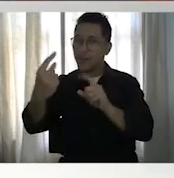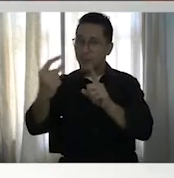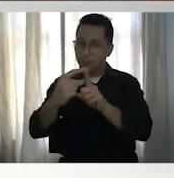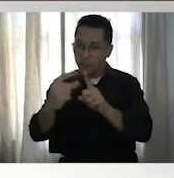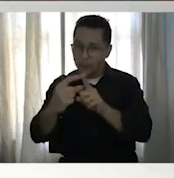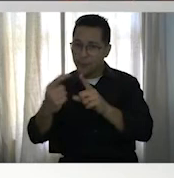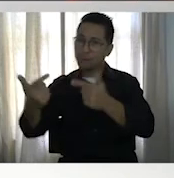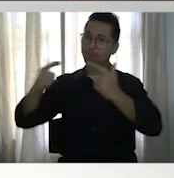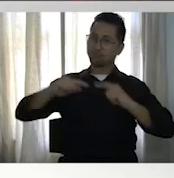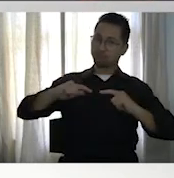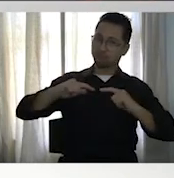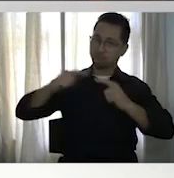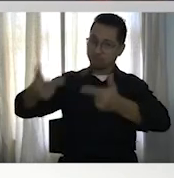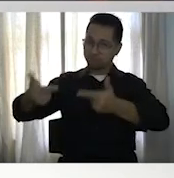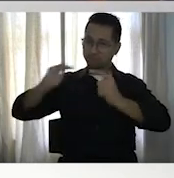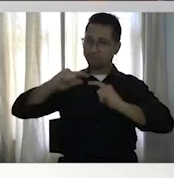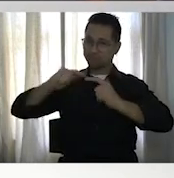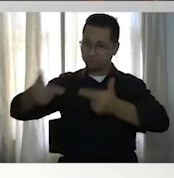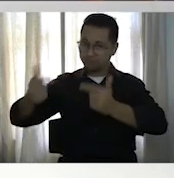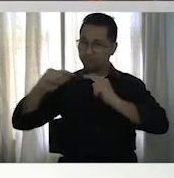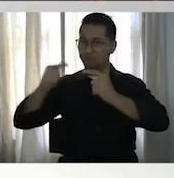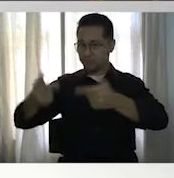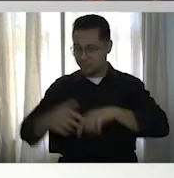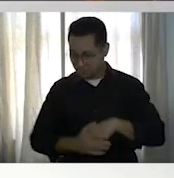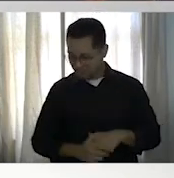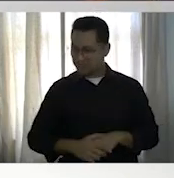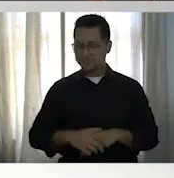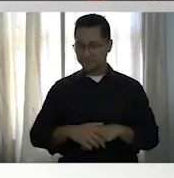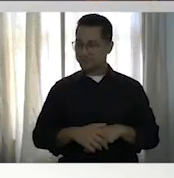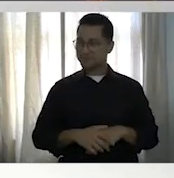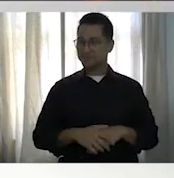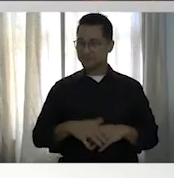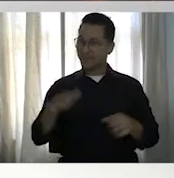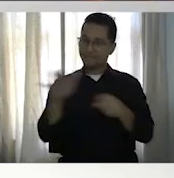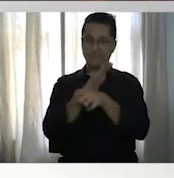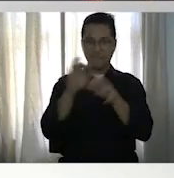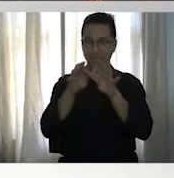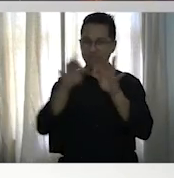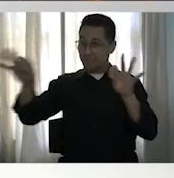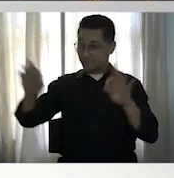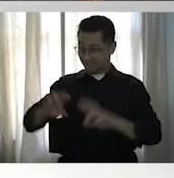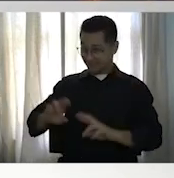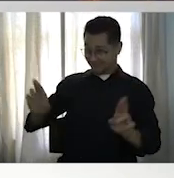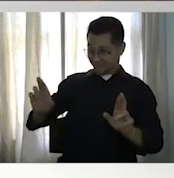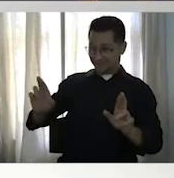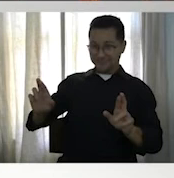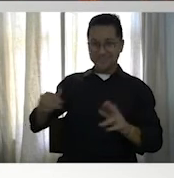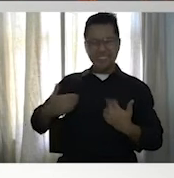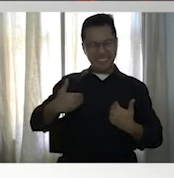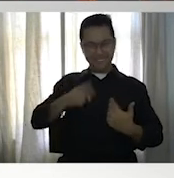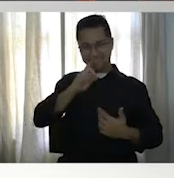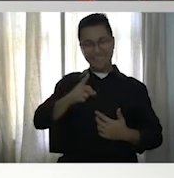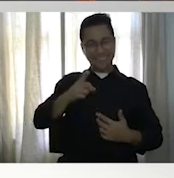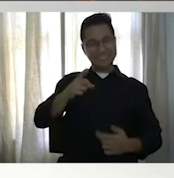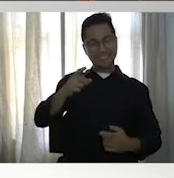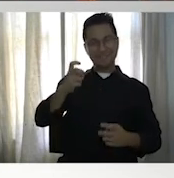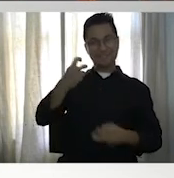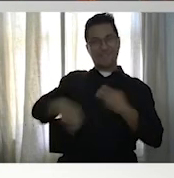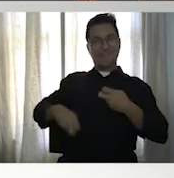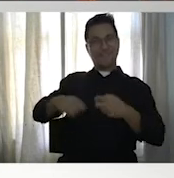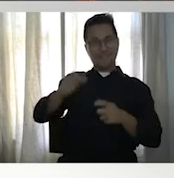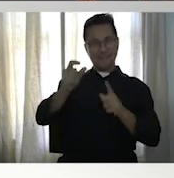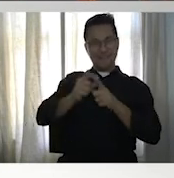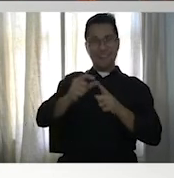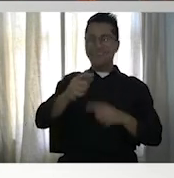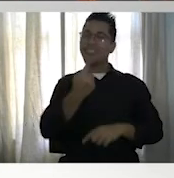a word, and then it'll come back to me, and we'll just make a sentence. Okay, ready? I've got a very difficult word to start with.